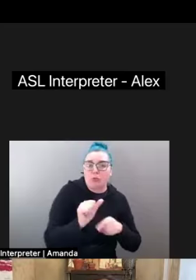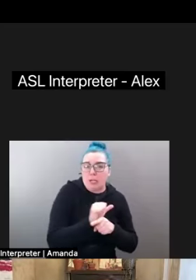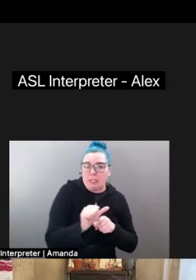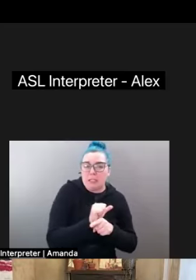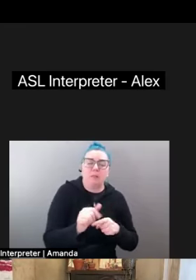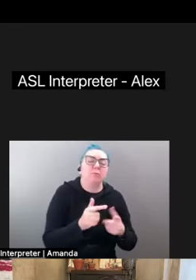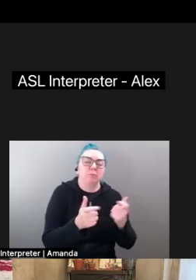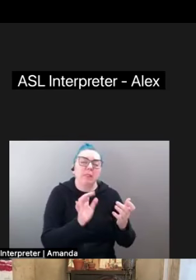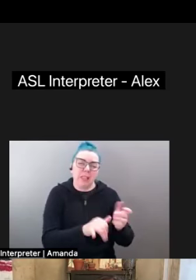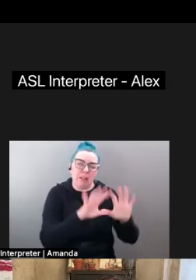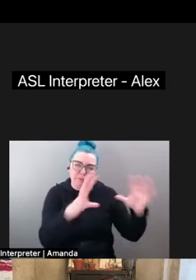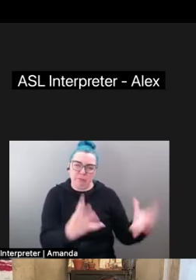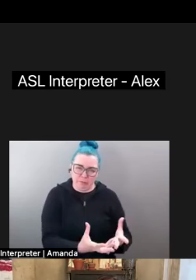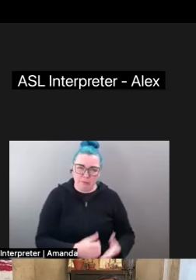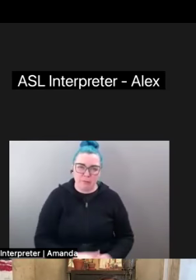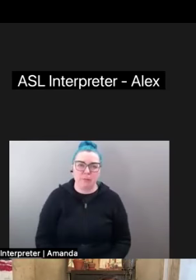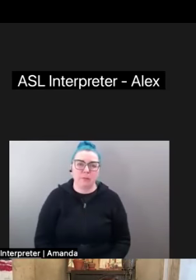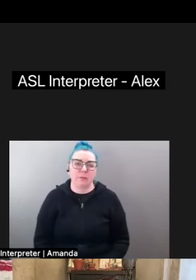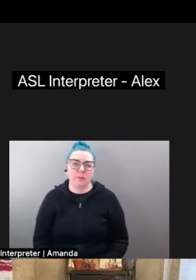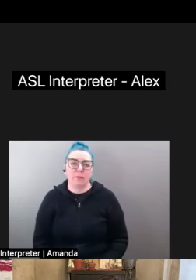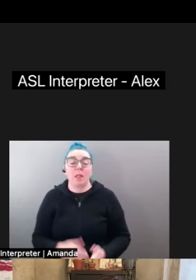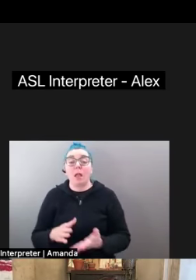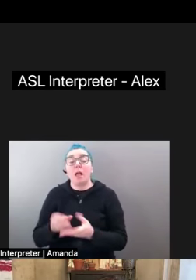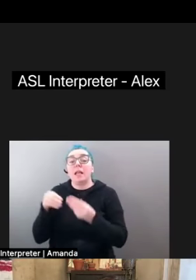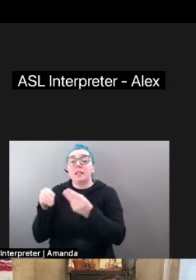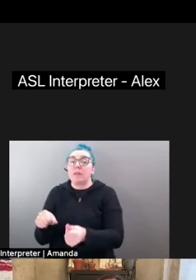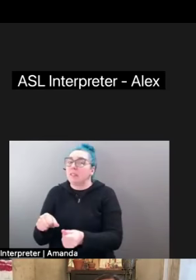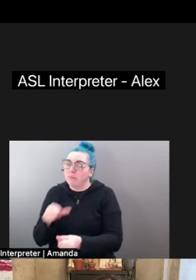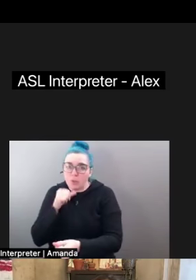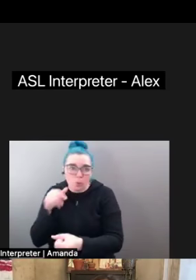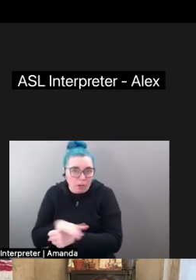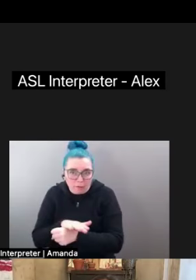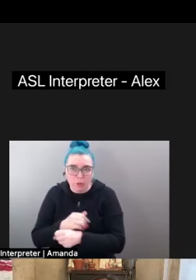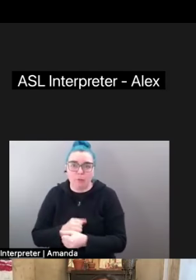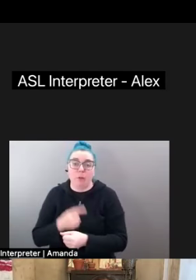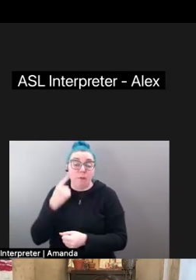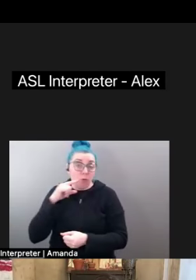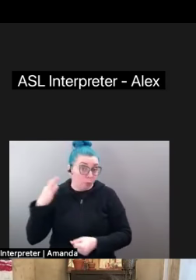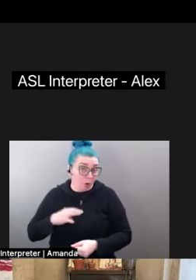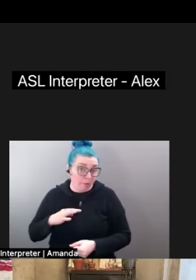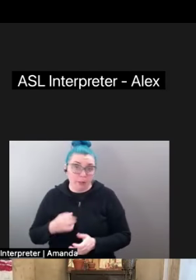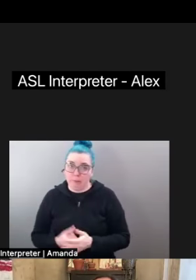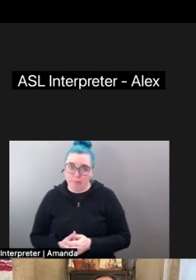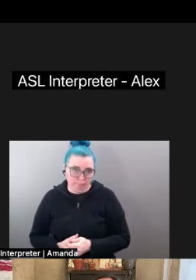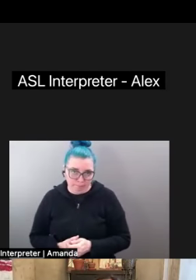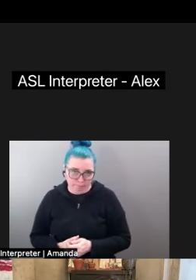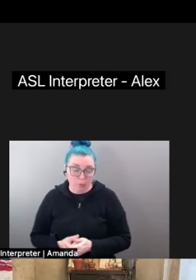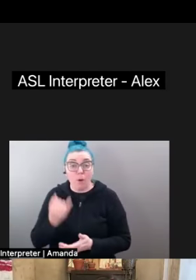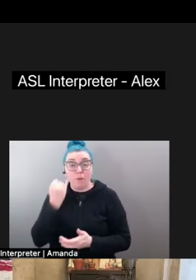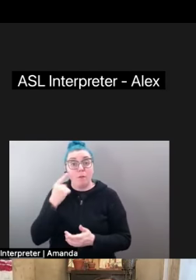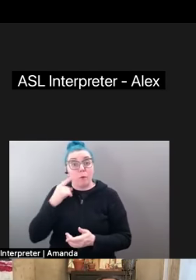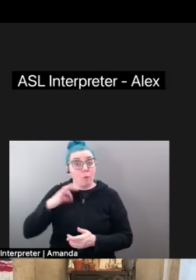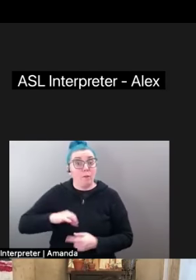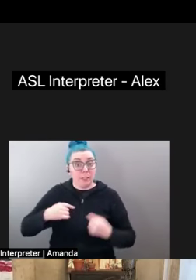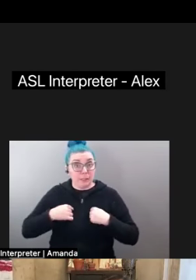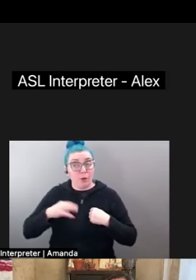for both categories include furthering a for-profit venture or advantaging a for-profit partner. Alcohol,